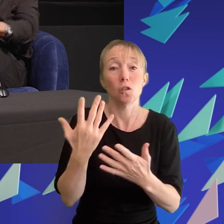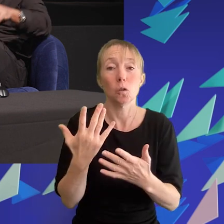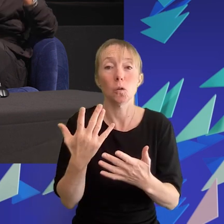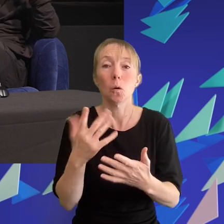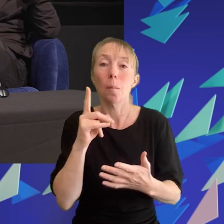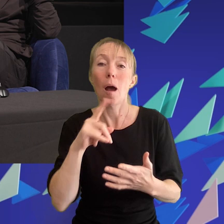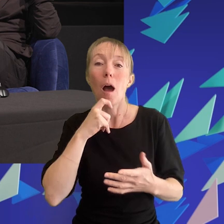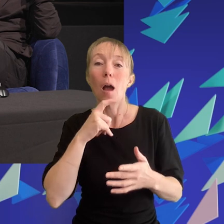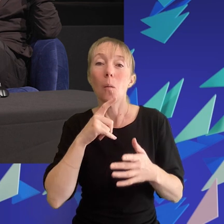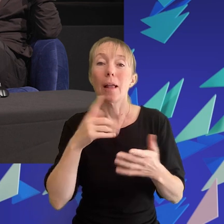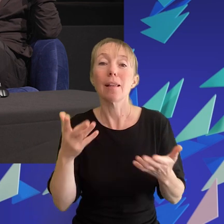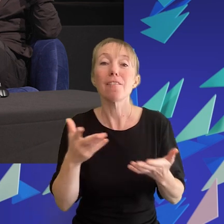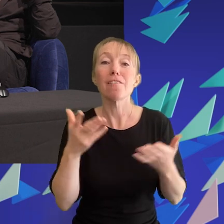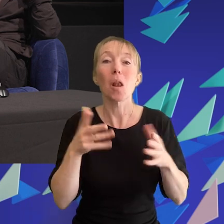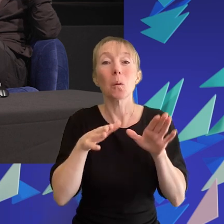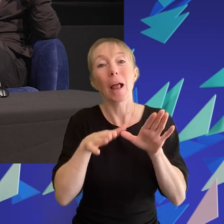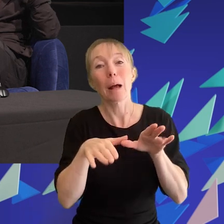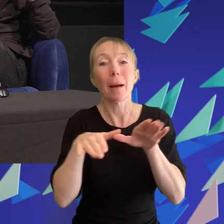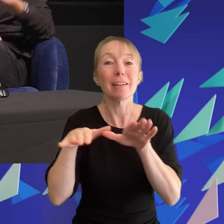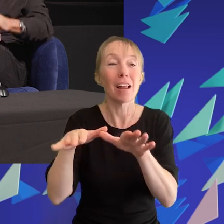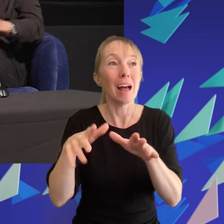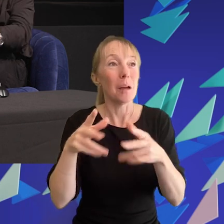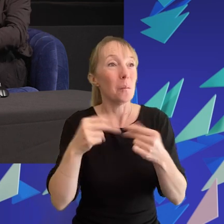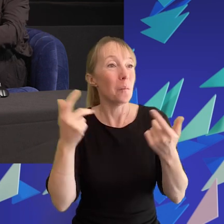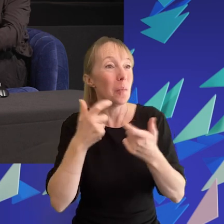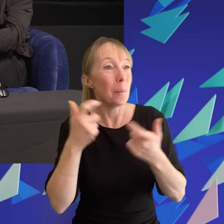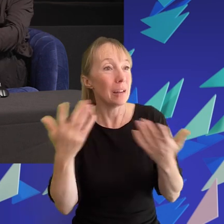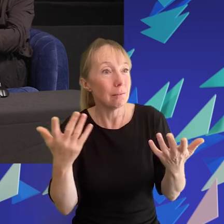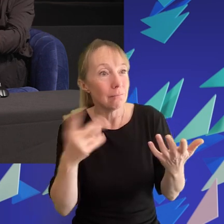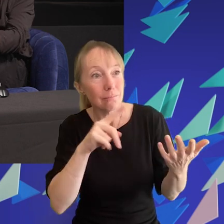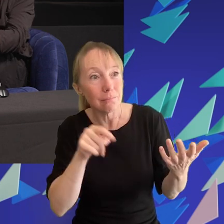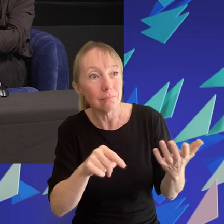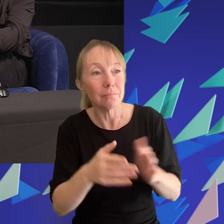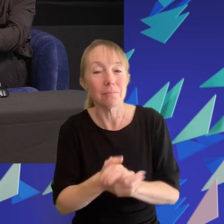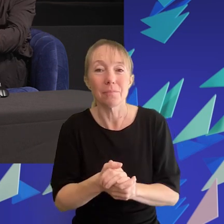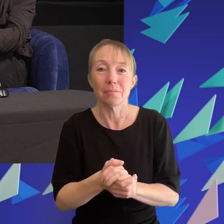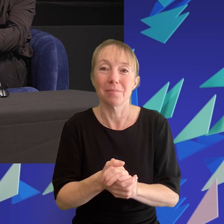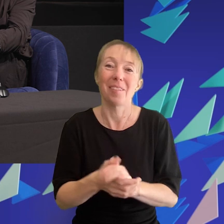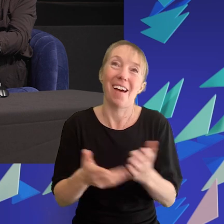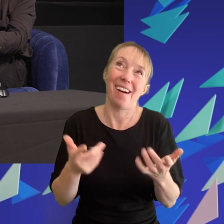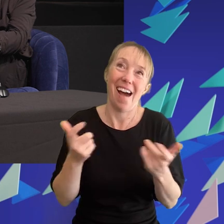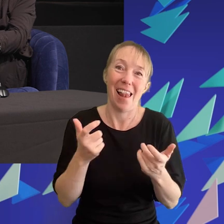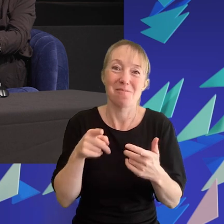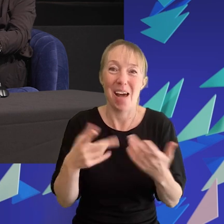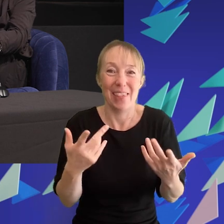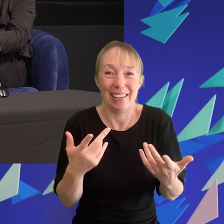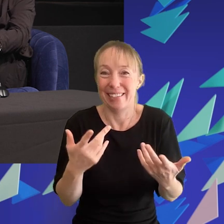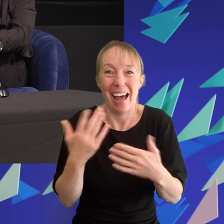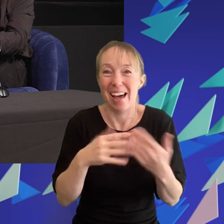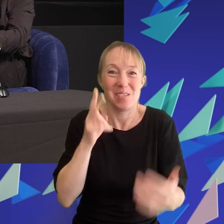float like a butterfly with comedy? Well, it was, I think that has to, I laugh a lot with this. I haven't seen